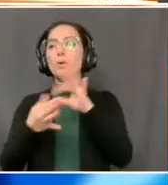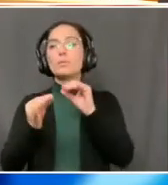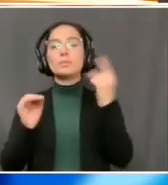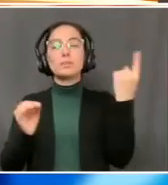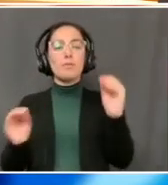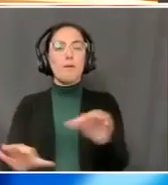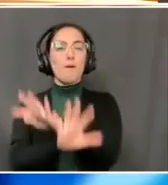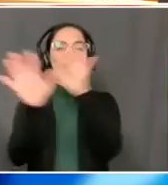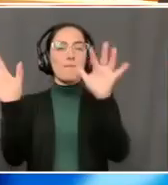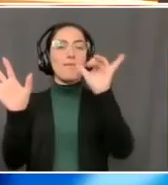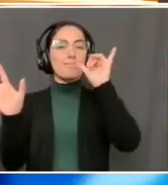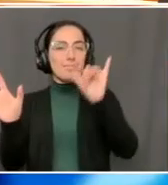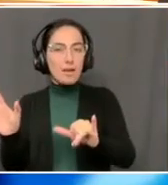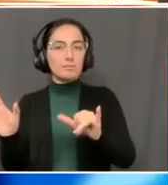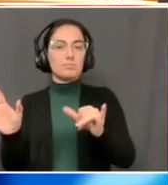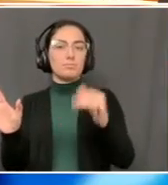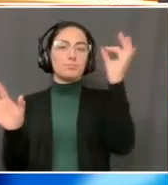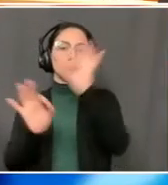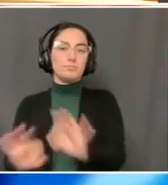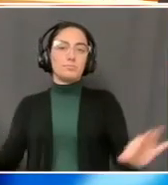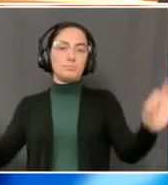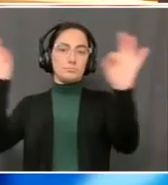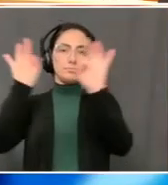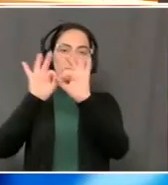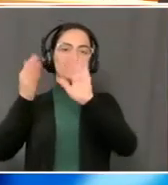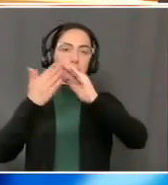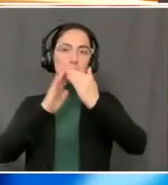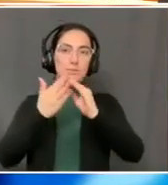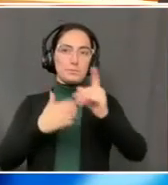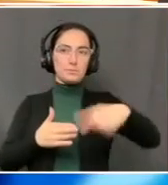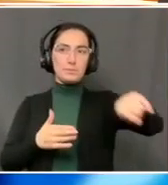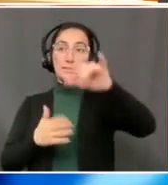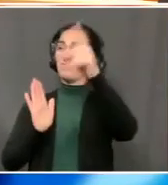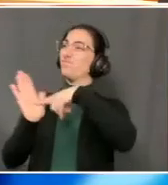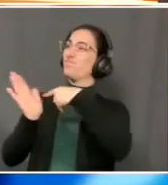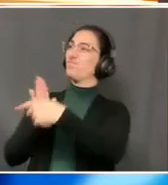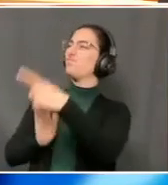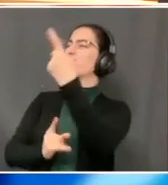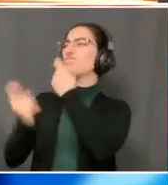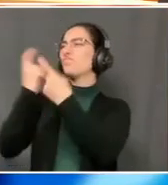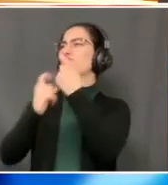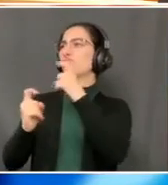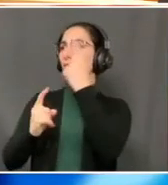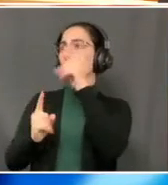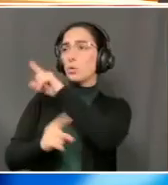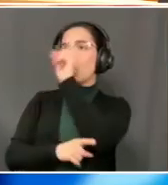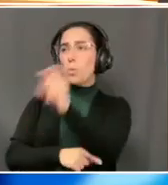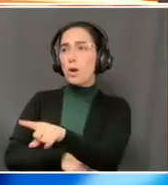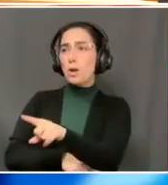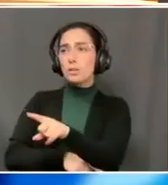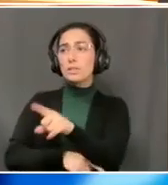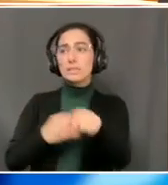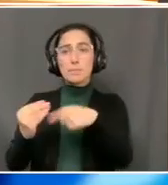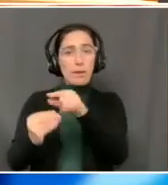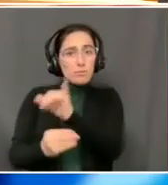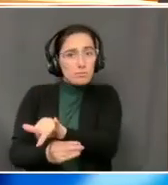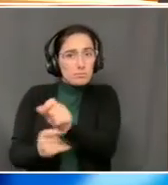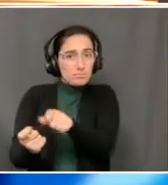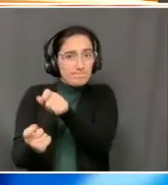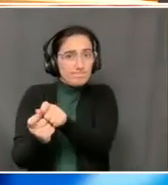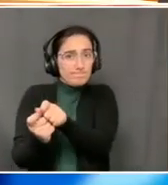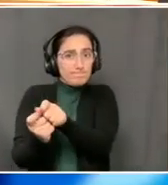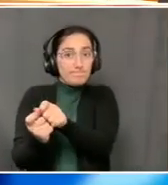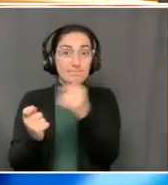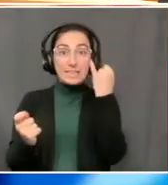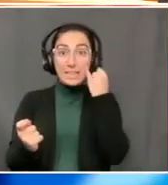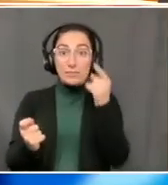what, I think the community, when they are criticizing or asking very legitimate questions, is about that. Well, like if you knew that,